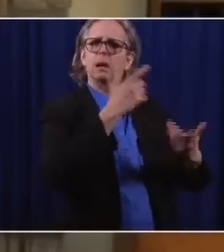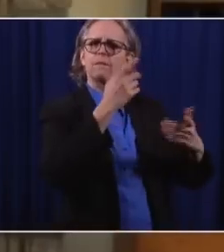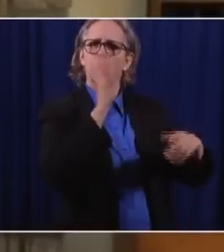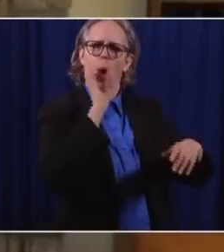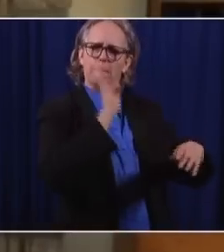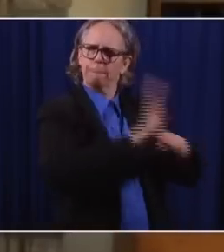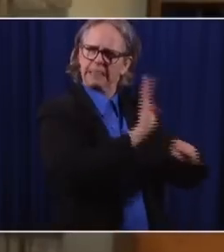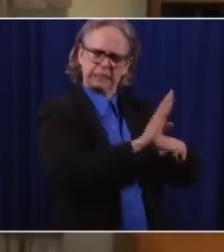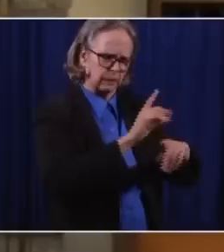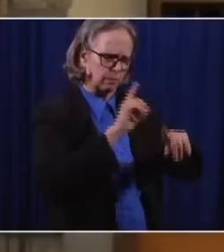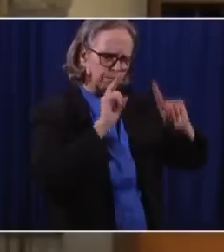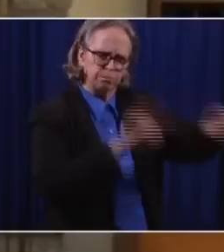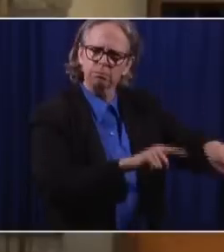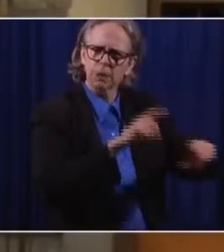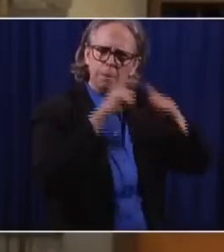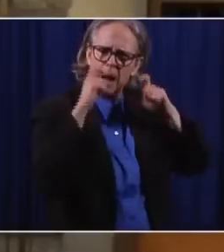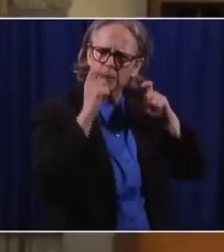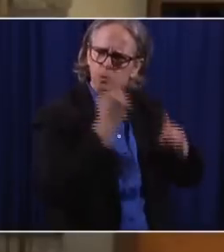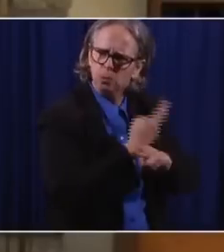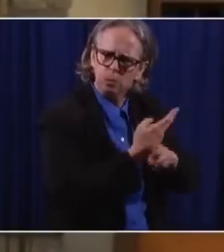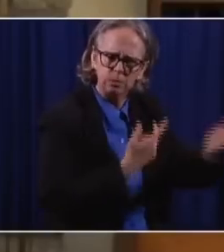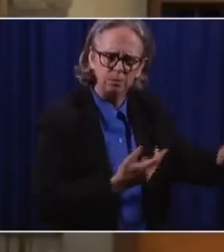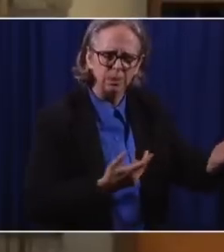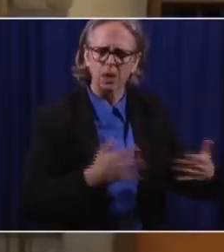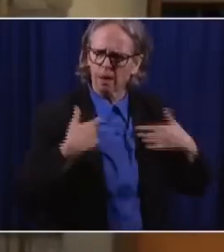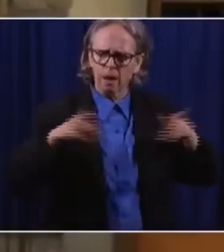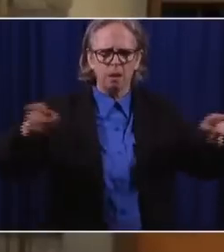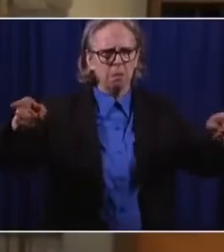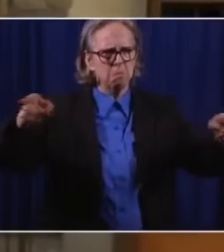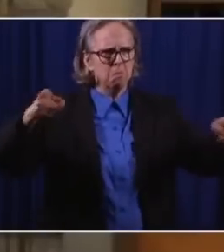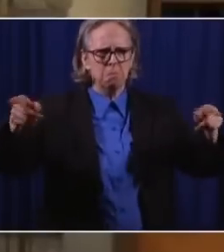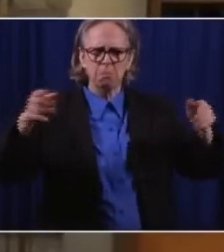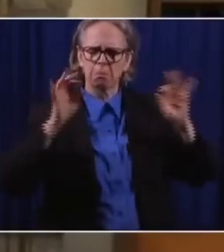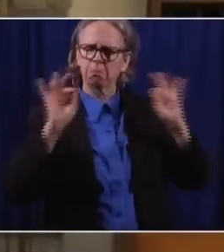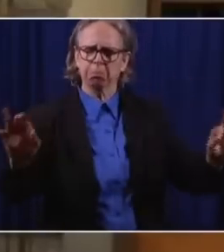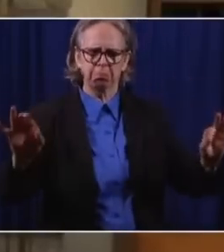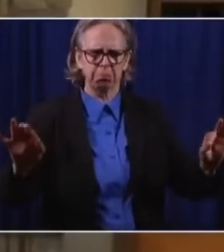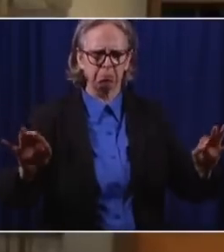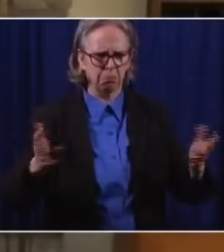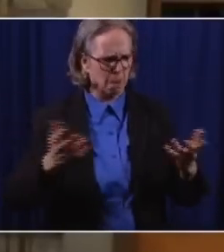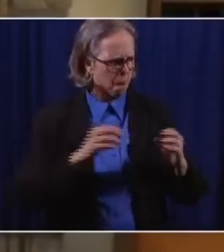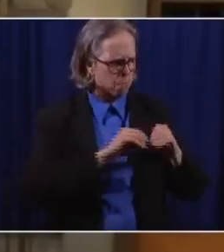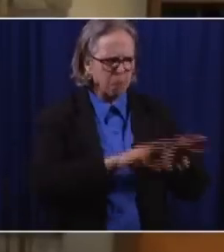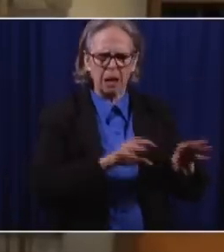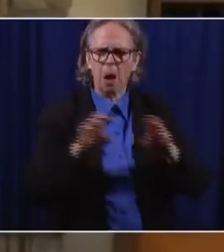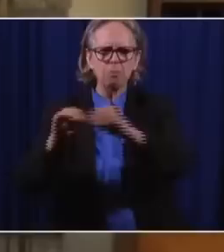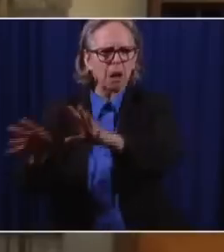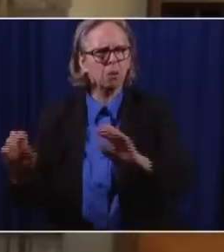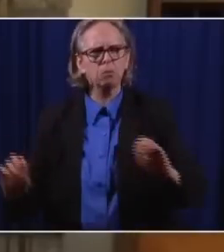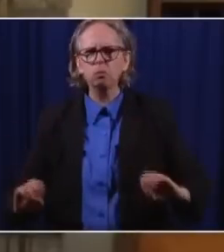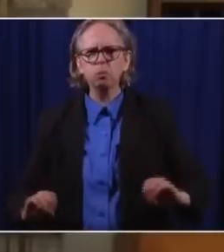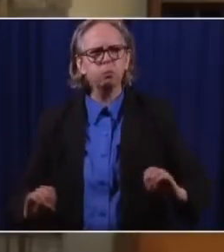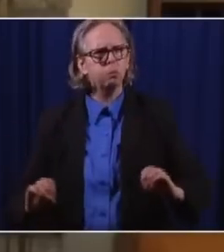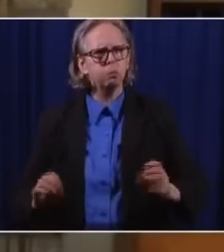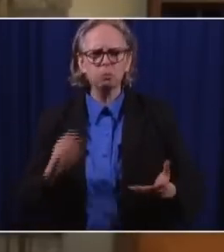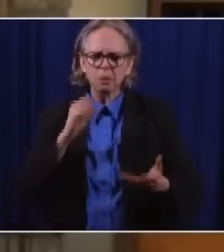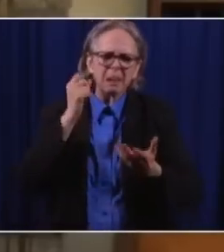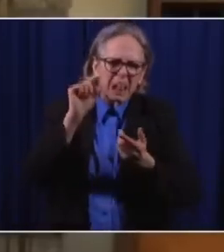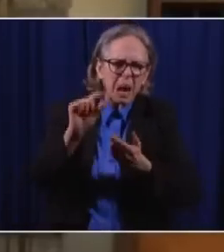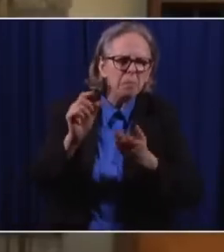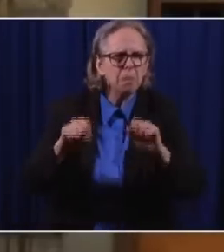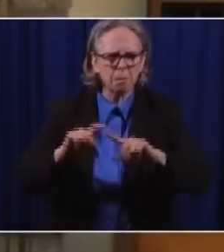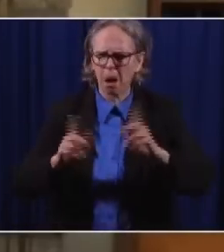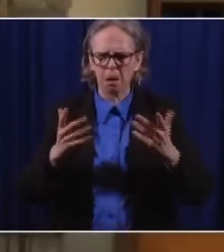Those businesses that comply, most do, are not seeing much spread. Time after